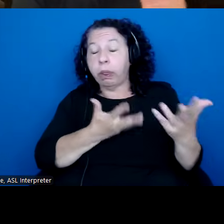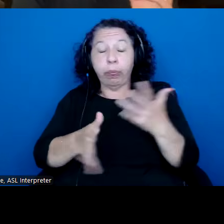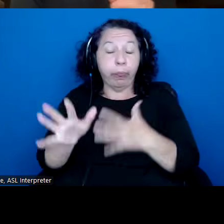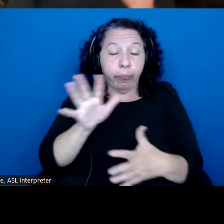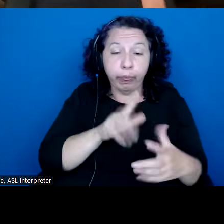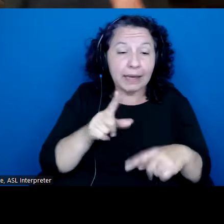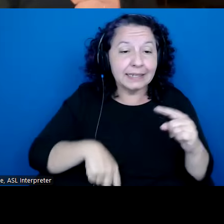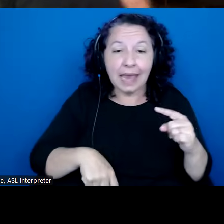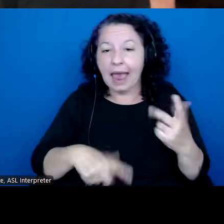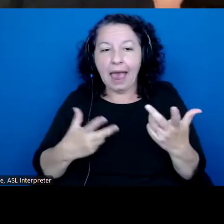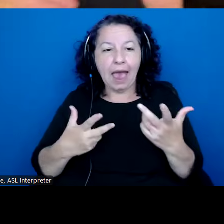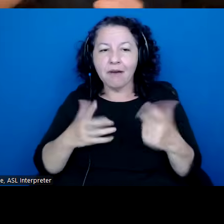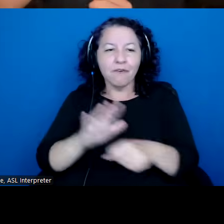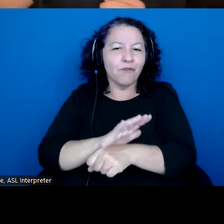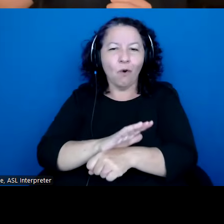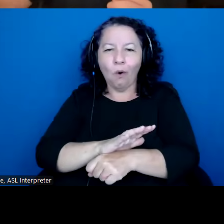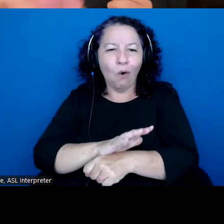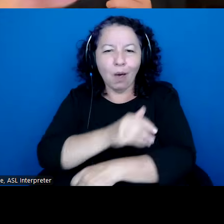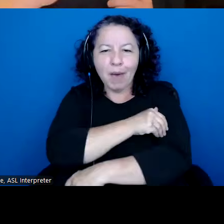of his faculties, etc.